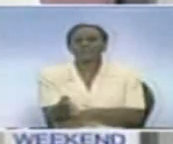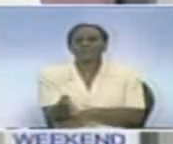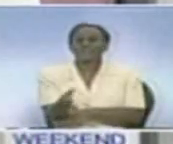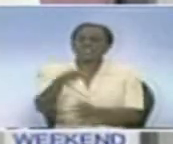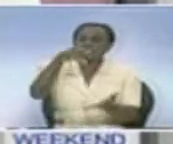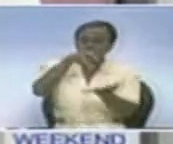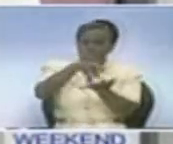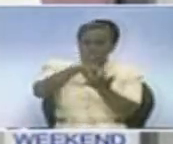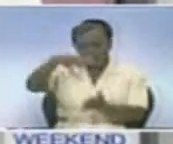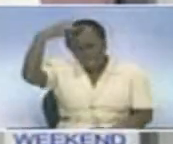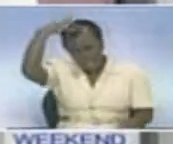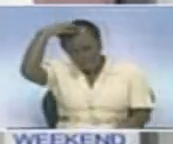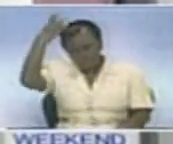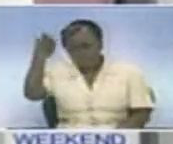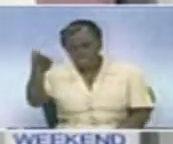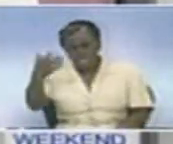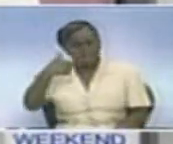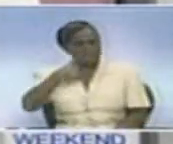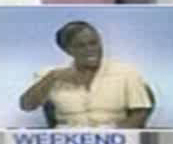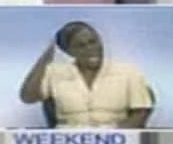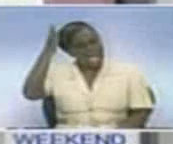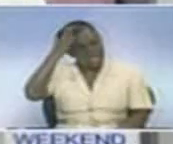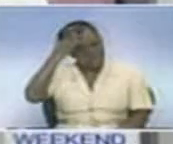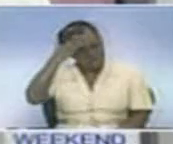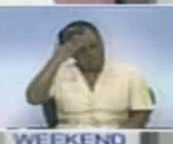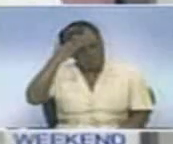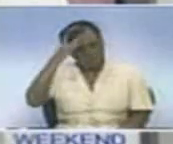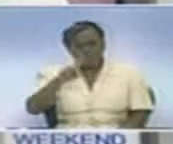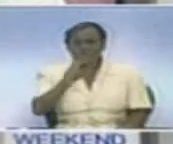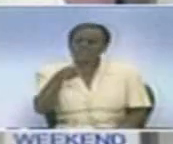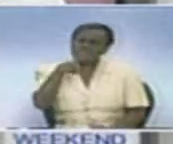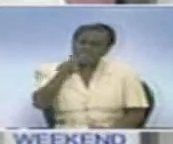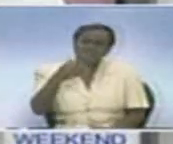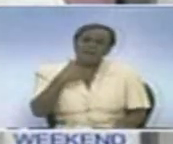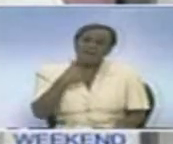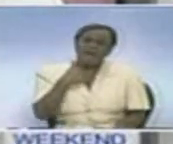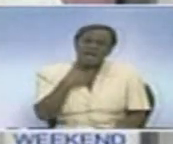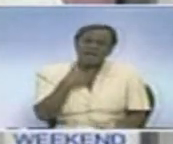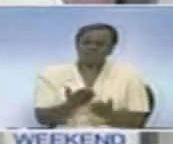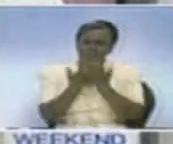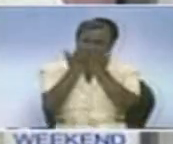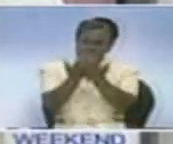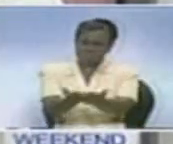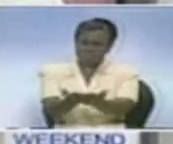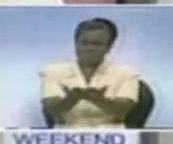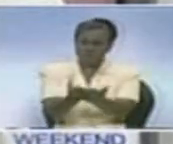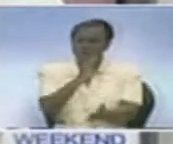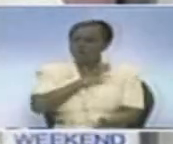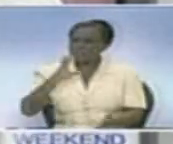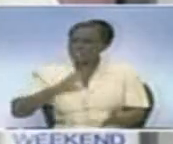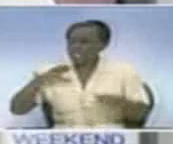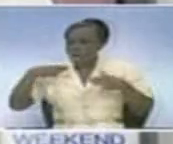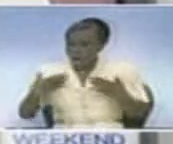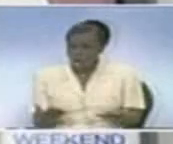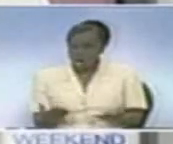of Lamu, I have no information as to whether it was put in the hands of the committee,